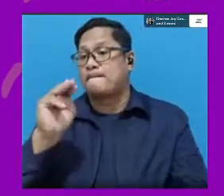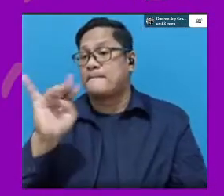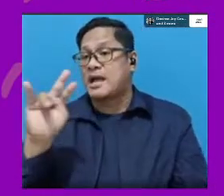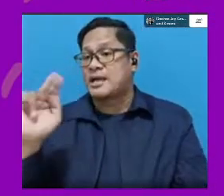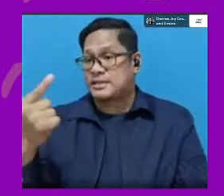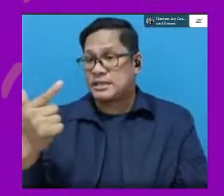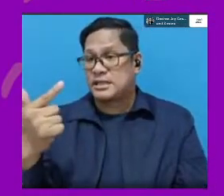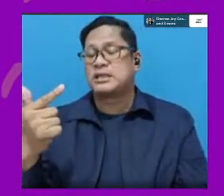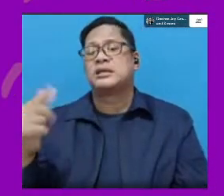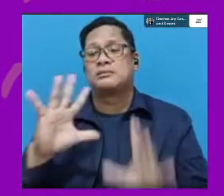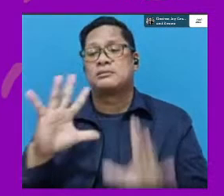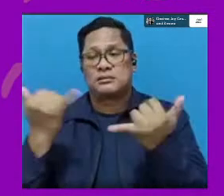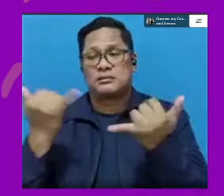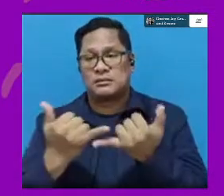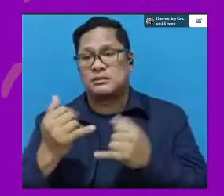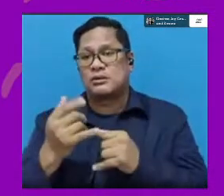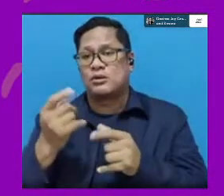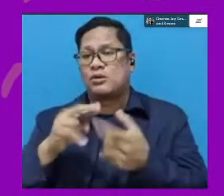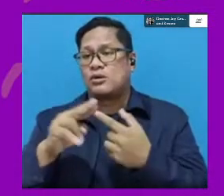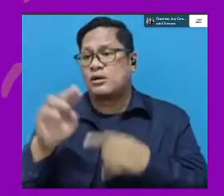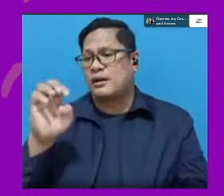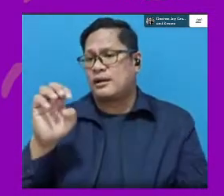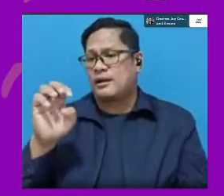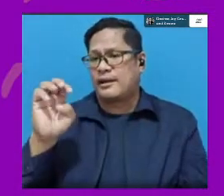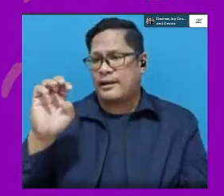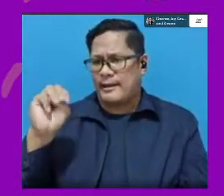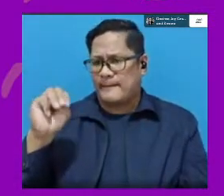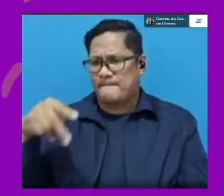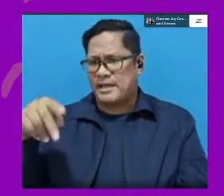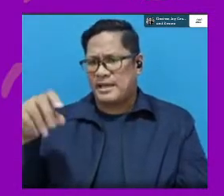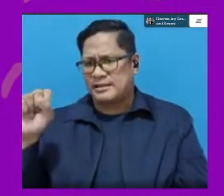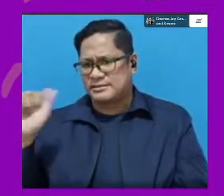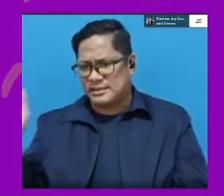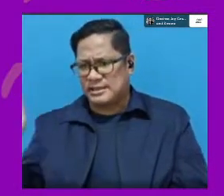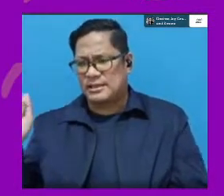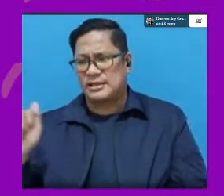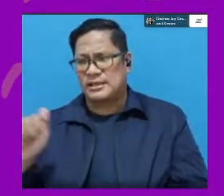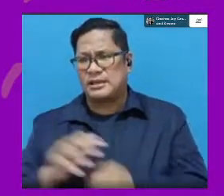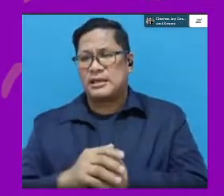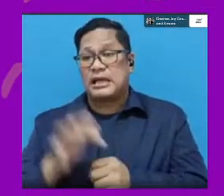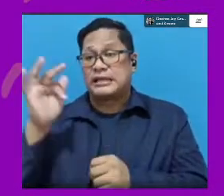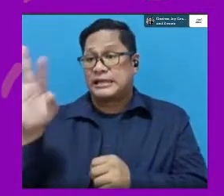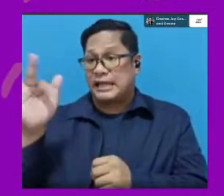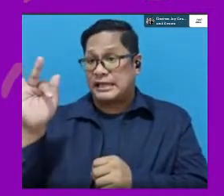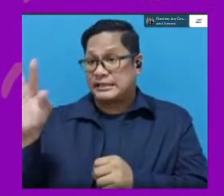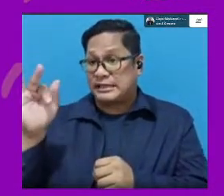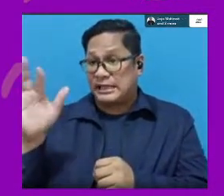the MPSA of 19 mining companies.